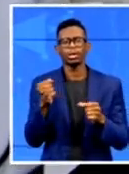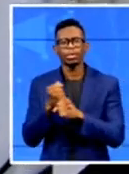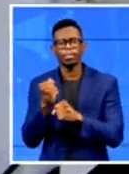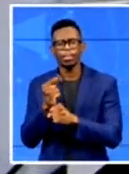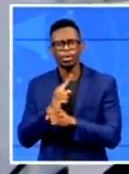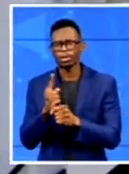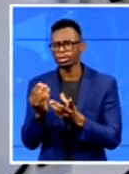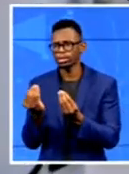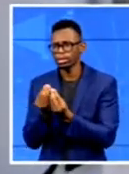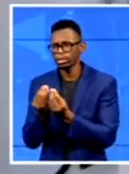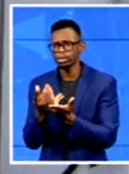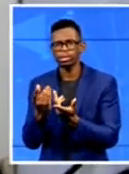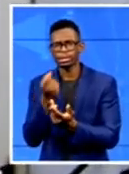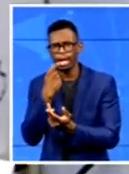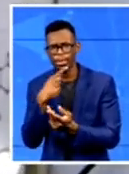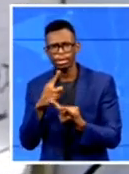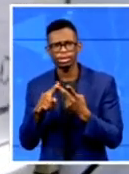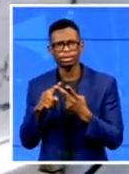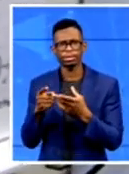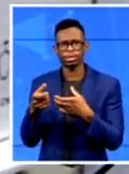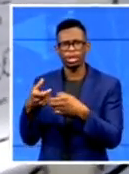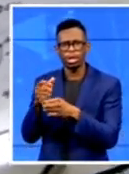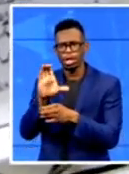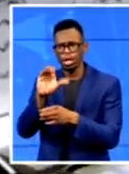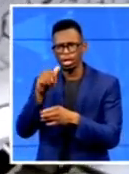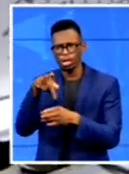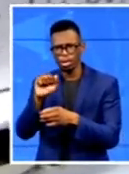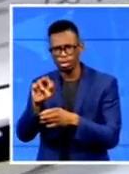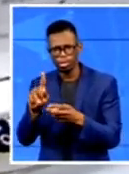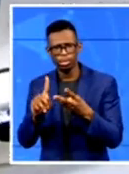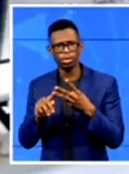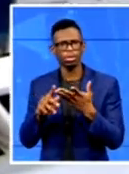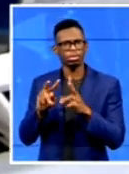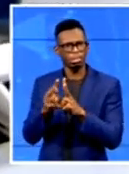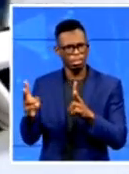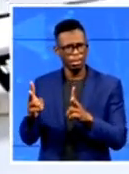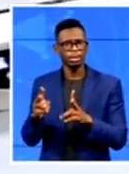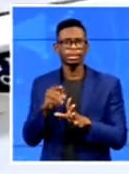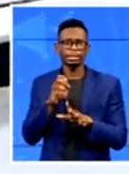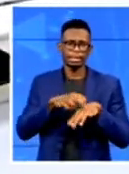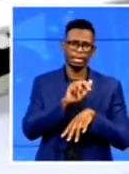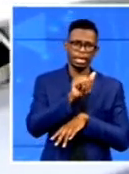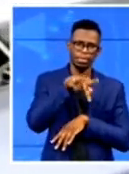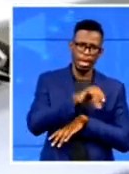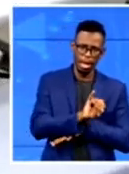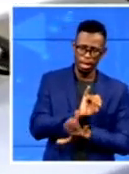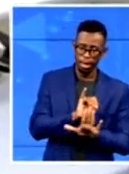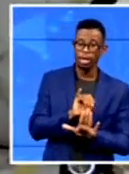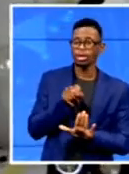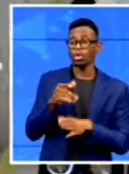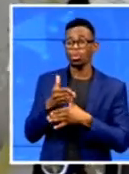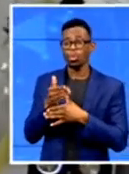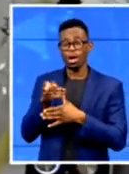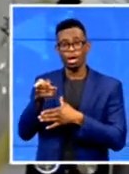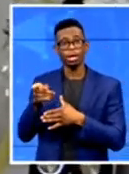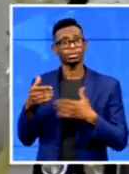and capsules. Work at the lab started in April last year, with many APIs already being tested and manufactured.